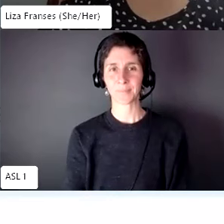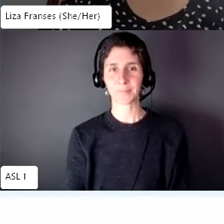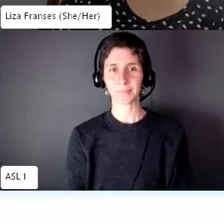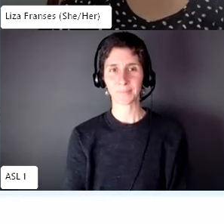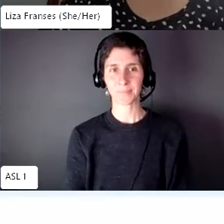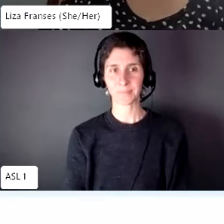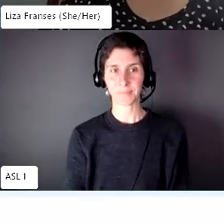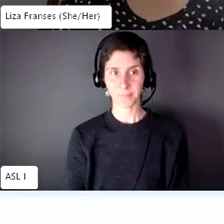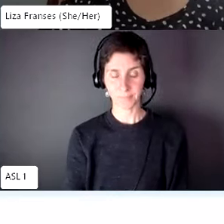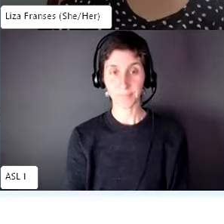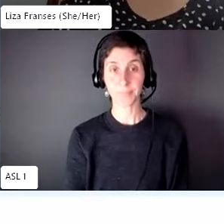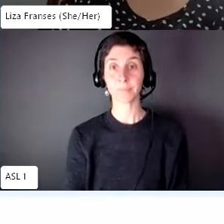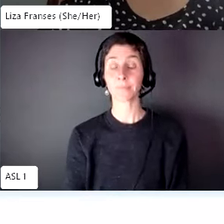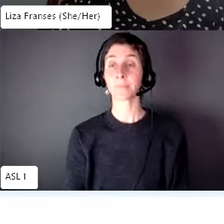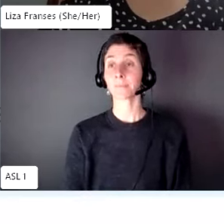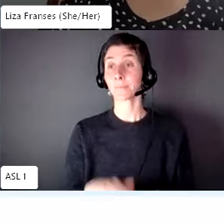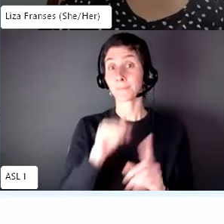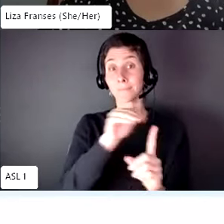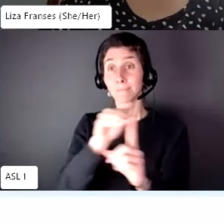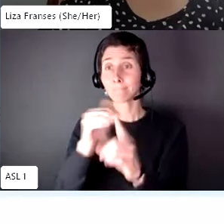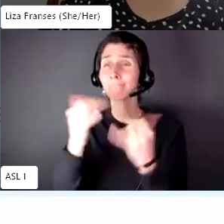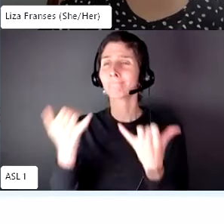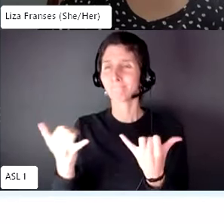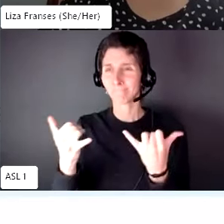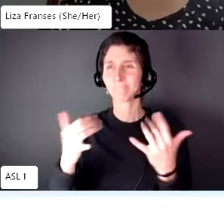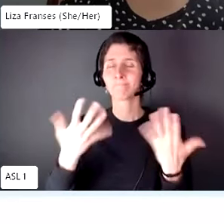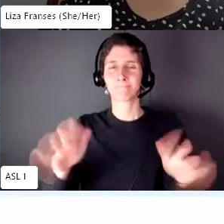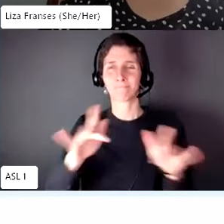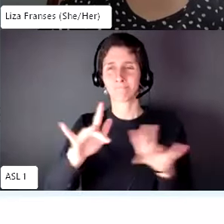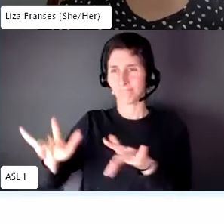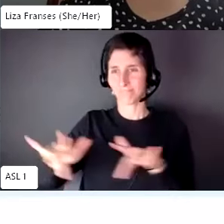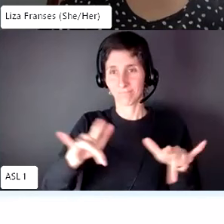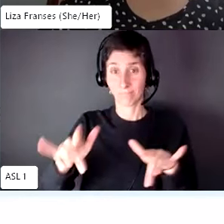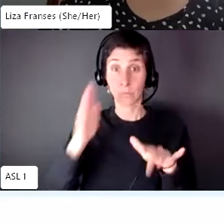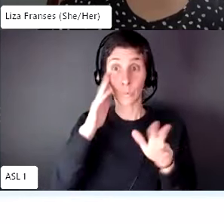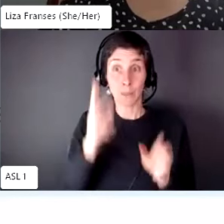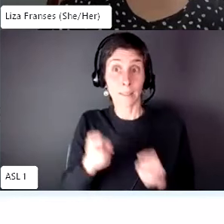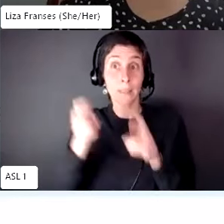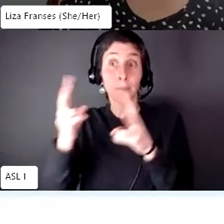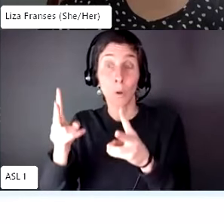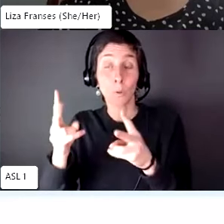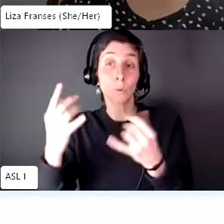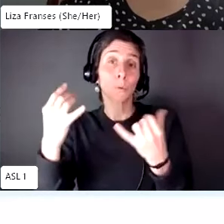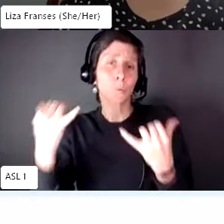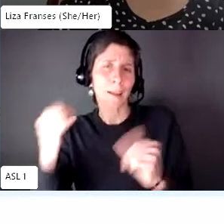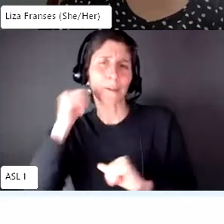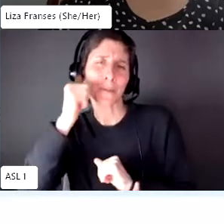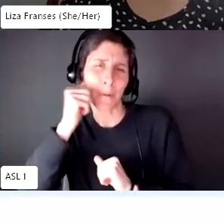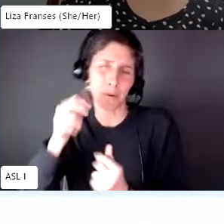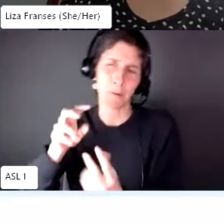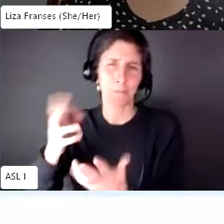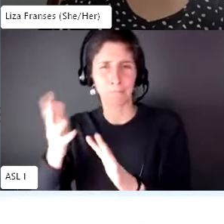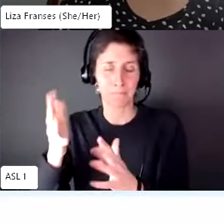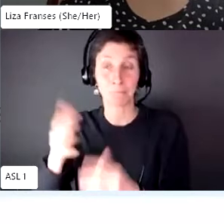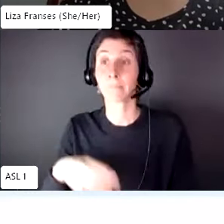Just as a reminder, we are recording this session. It will be posted on our website, hopefully by end of day or by tomorrow,